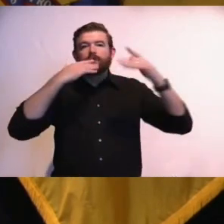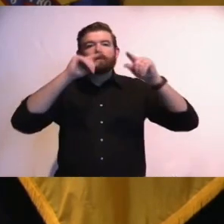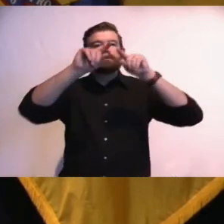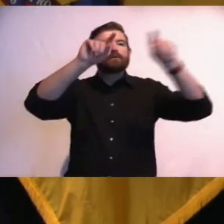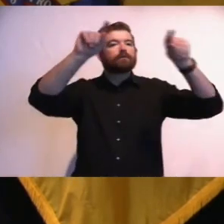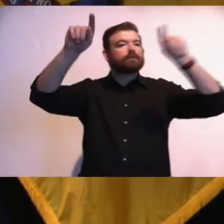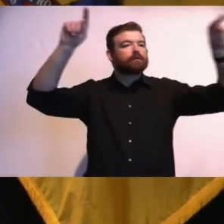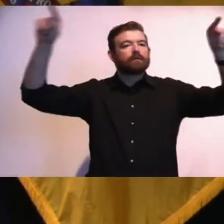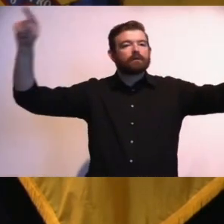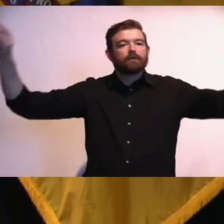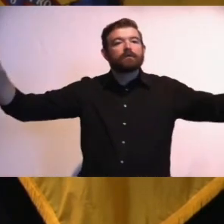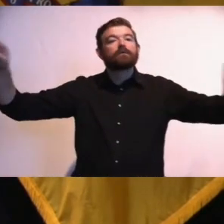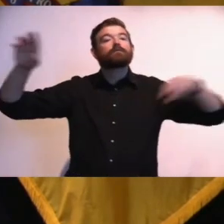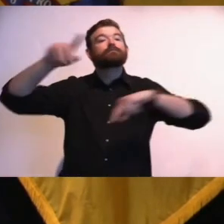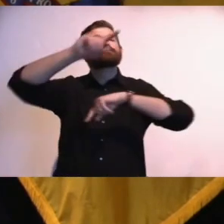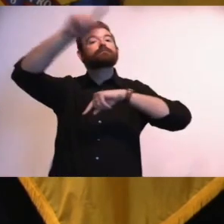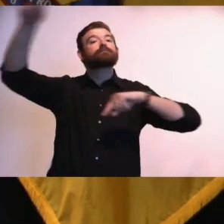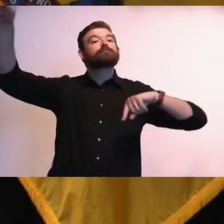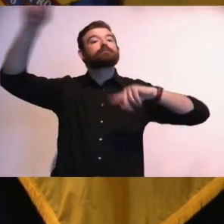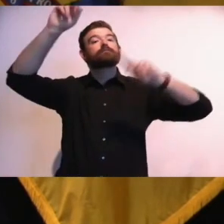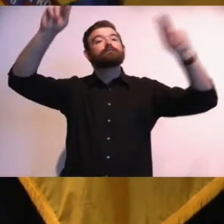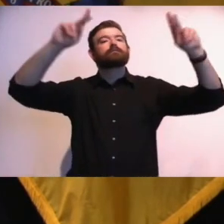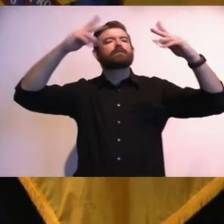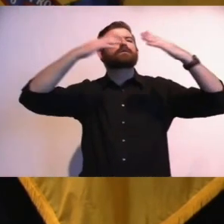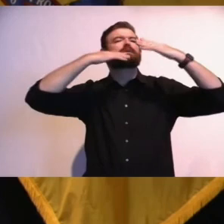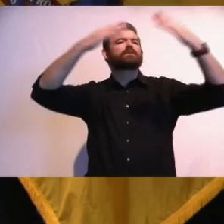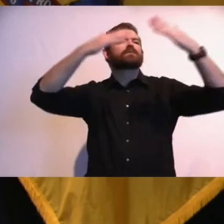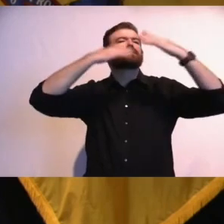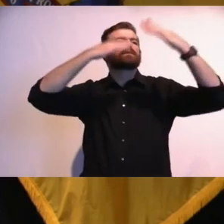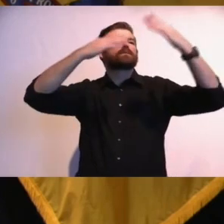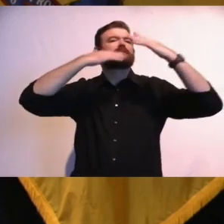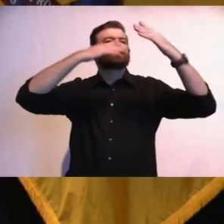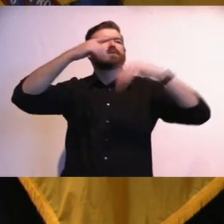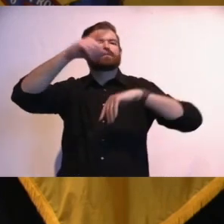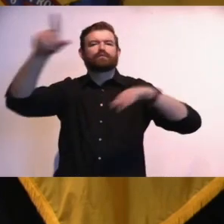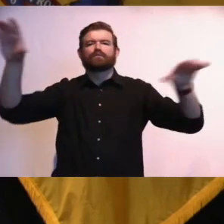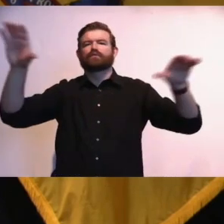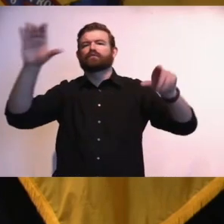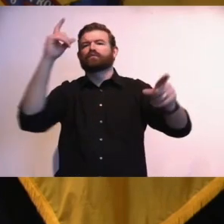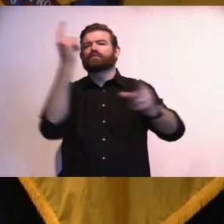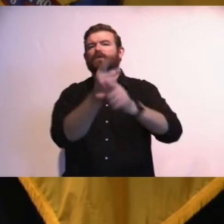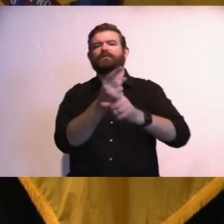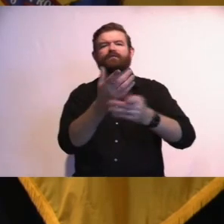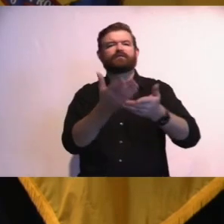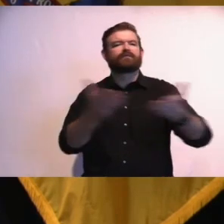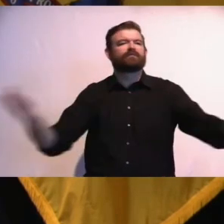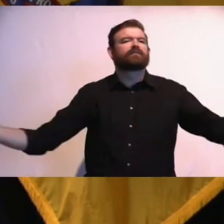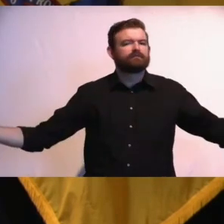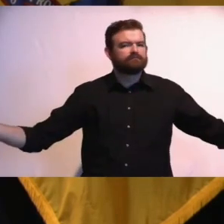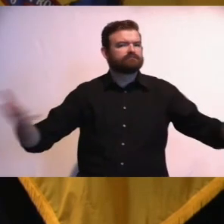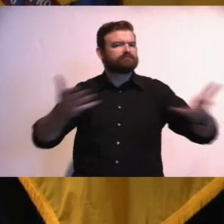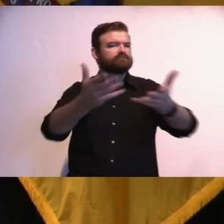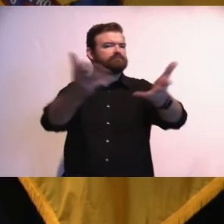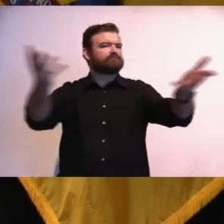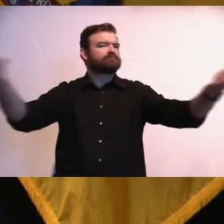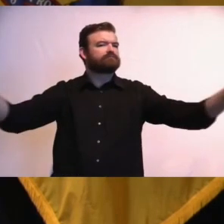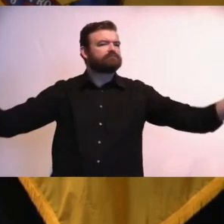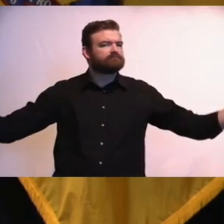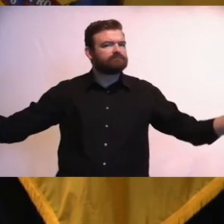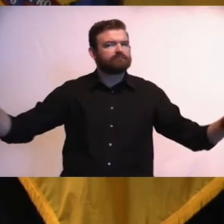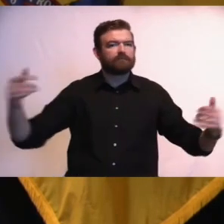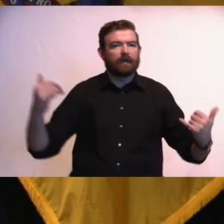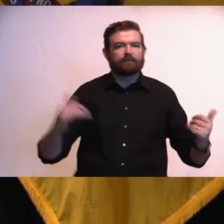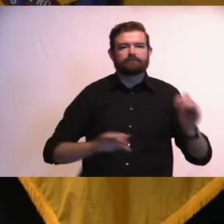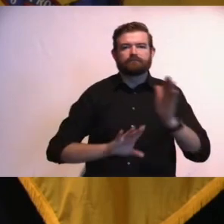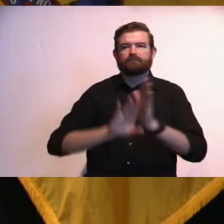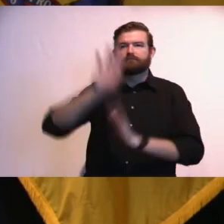the millions out there who have done and continue to do the right thing. We're still in the teeth of this thing, but I'll tell you, better days are coming.